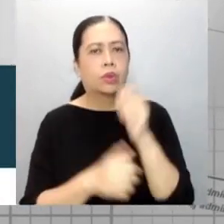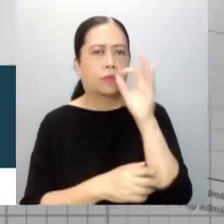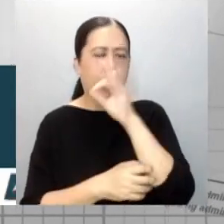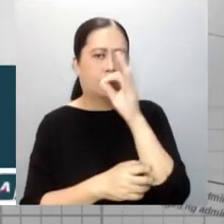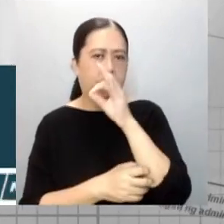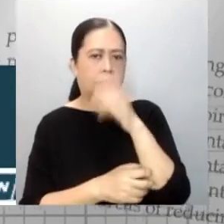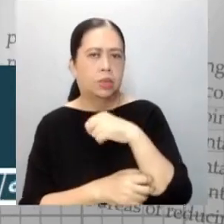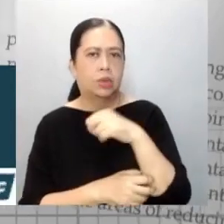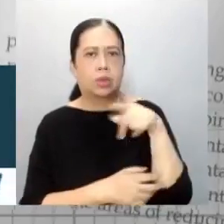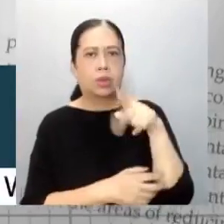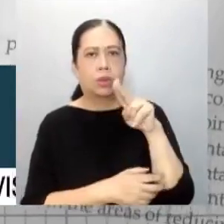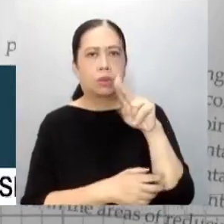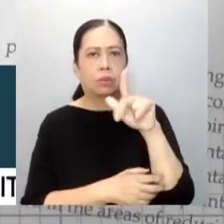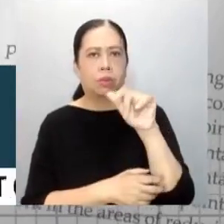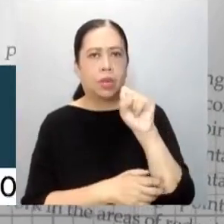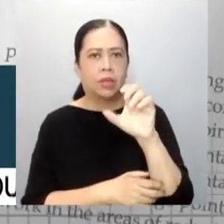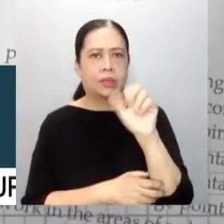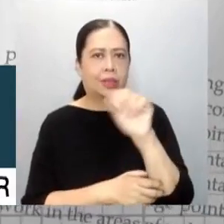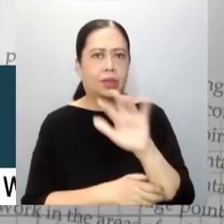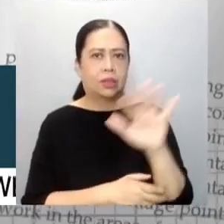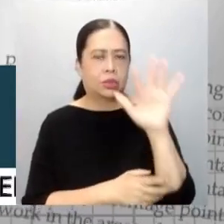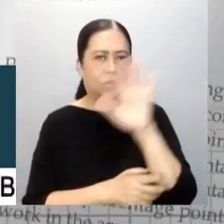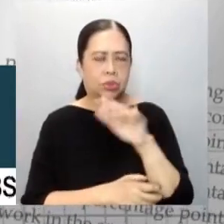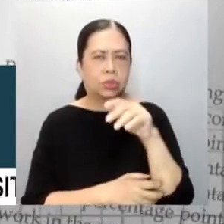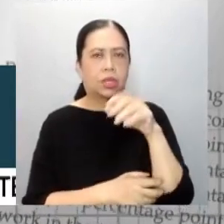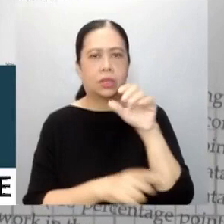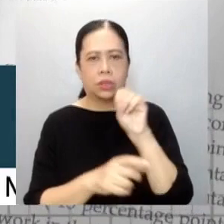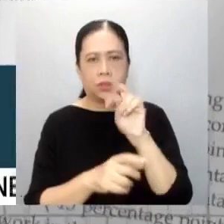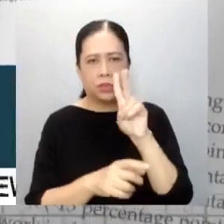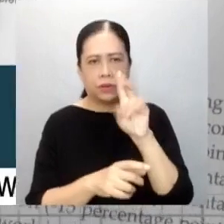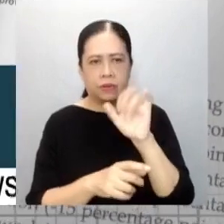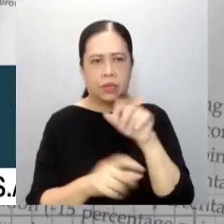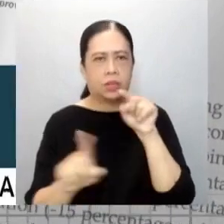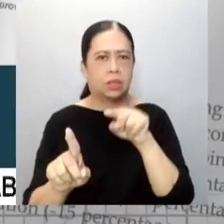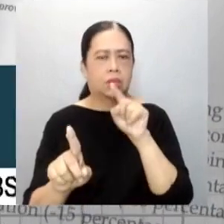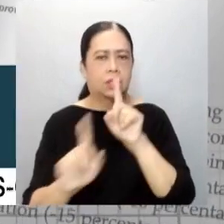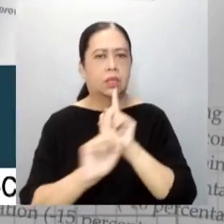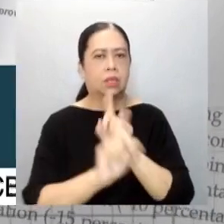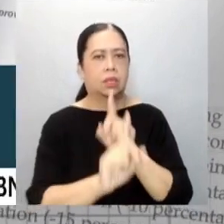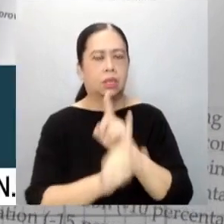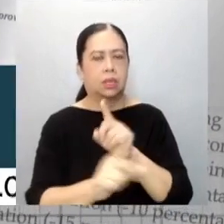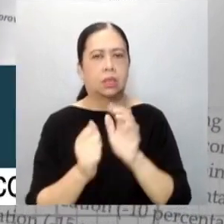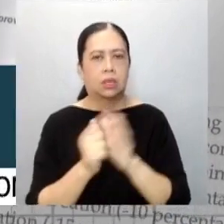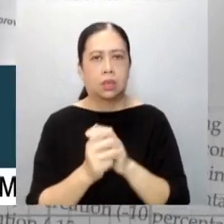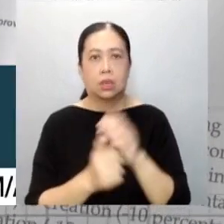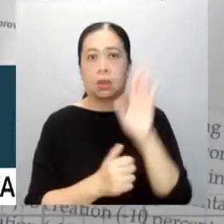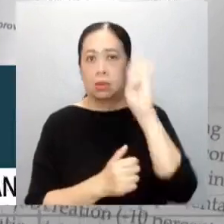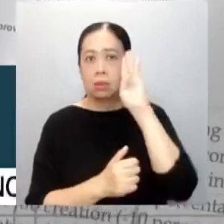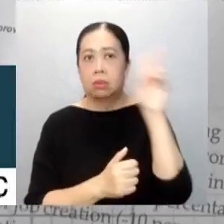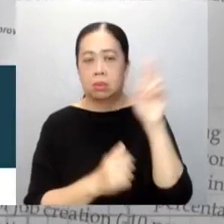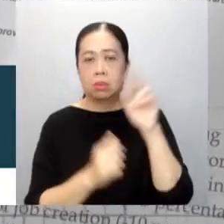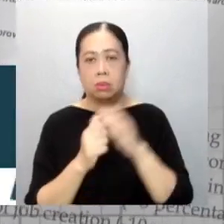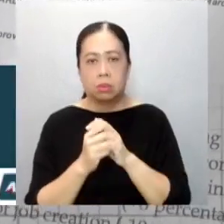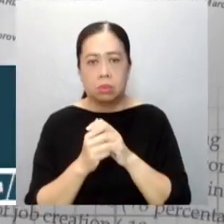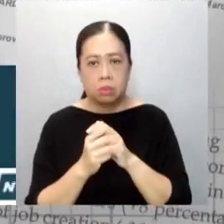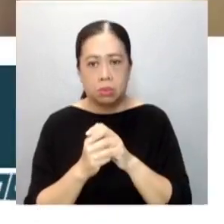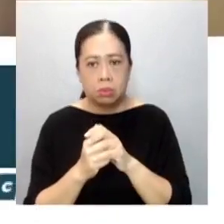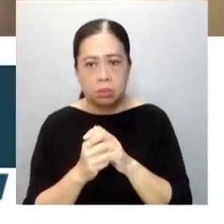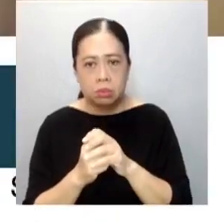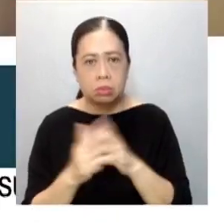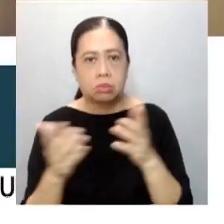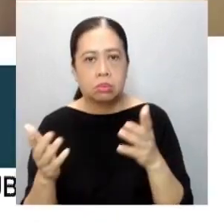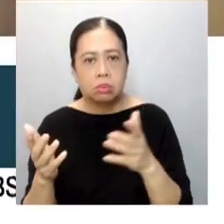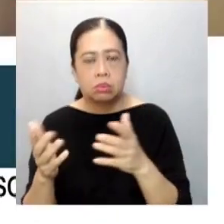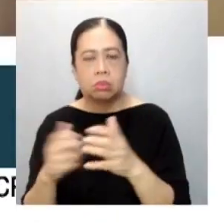Asia's latest survey. It's also the one issue where the respondents said the Marcos administration fared most poorly. Doon